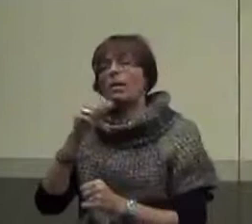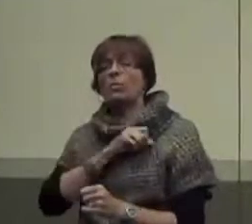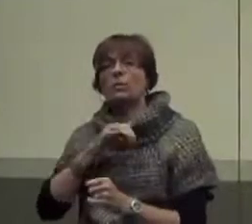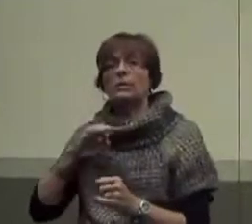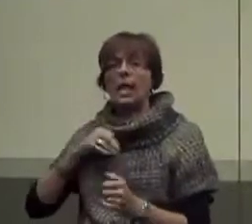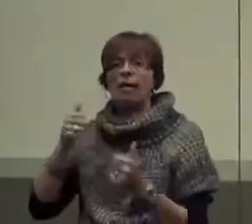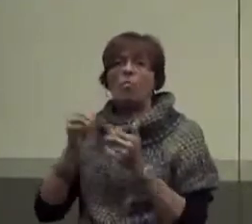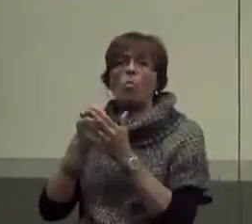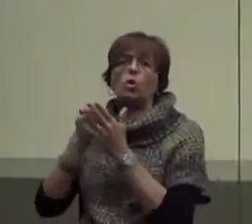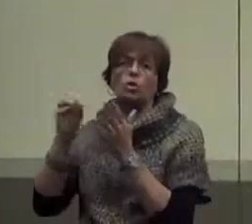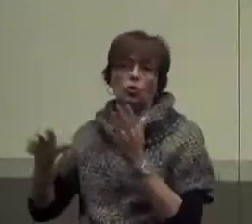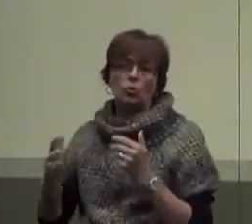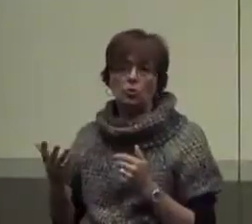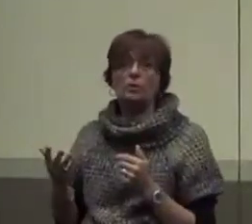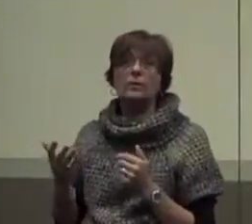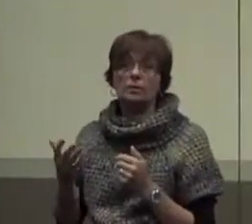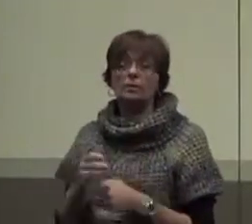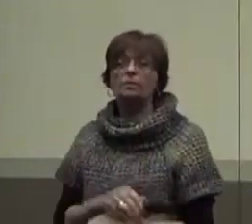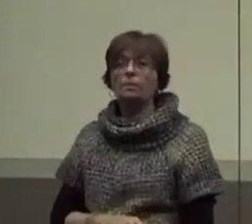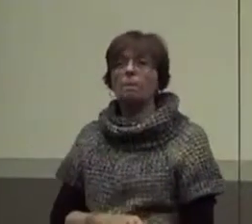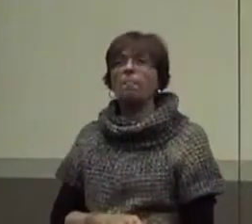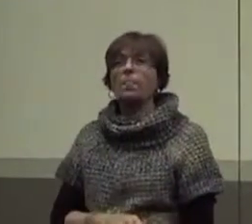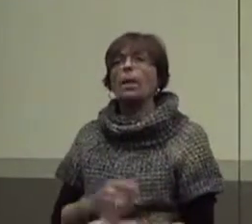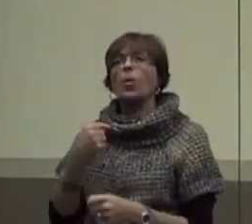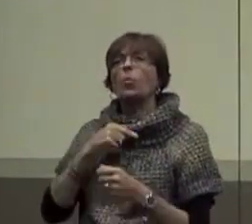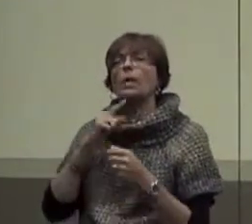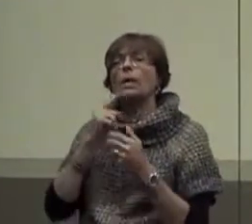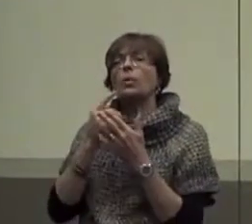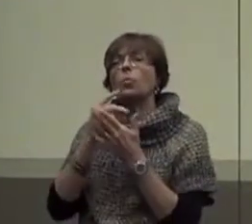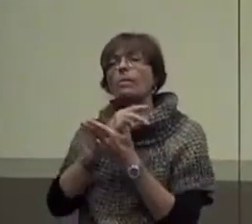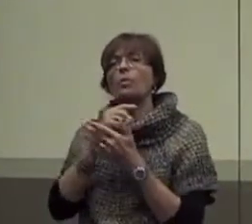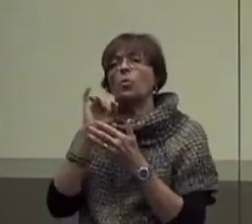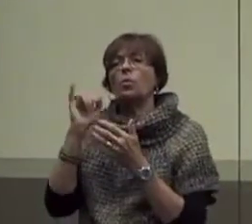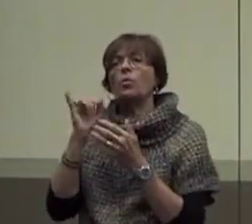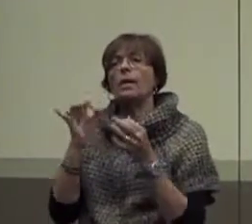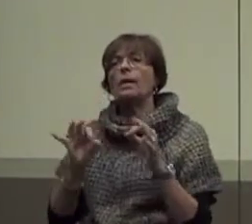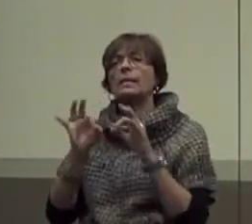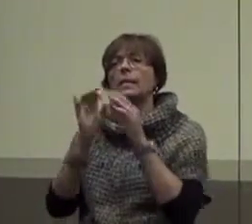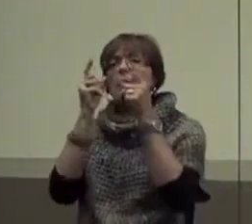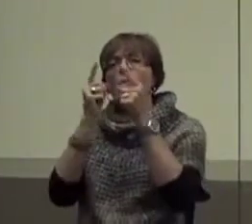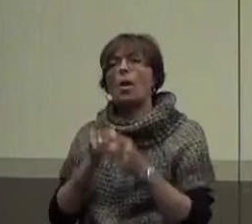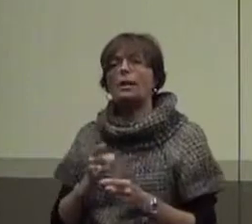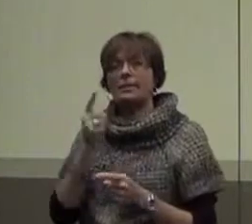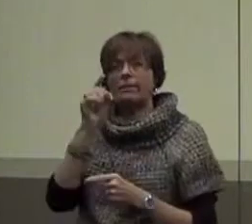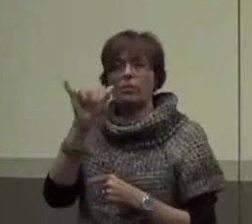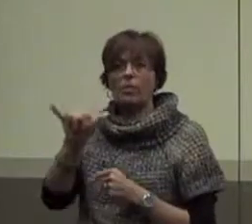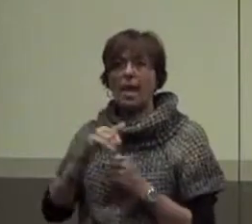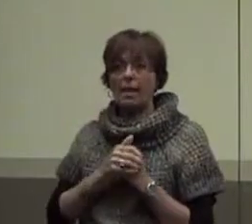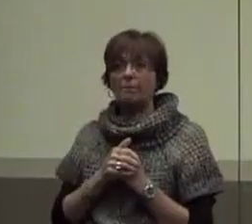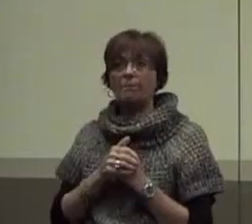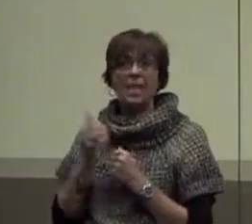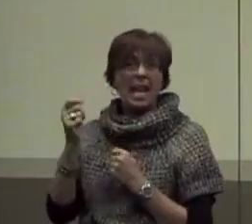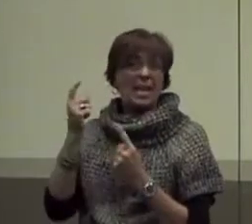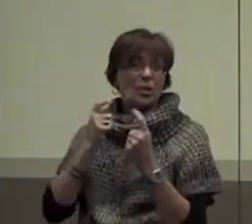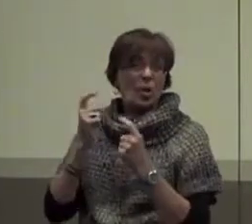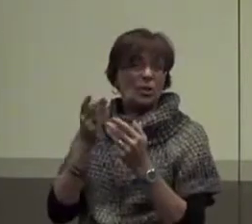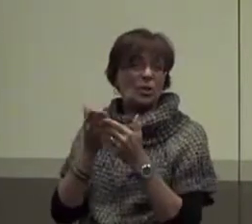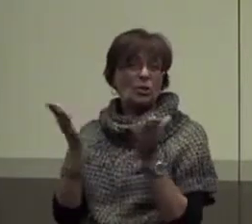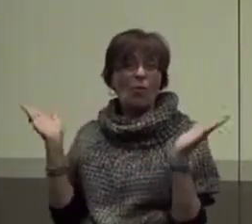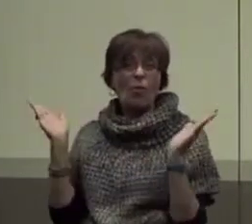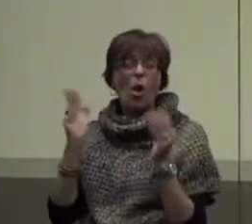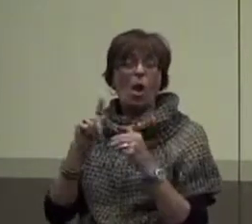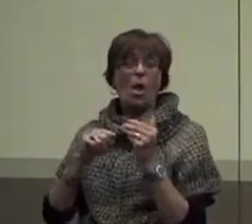staff or another student. Okay? And so we review the key points for that. Any questions overall